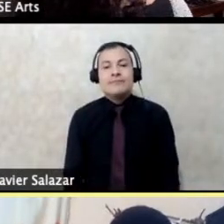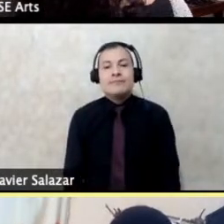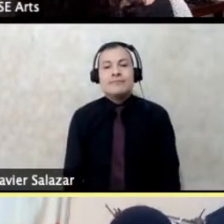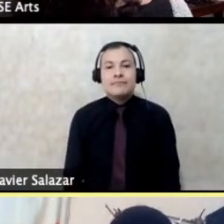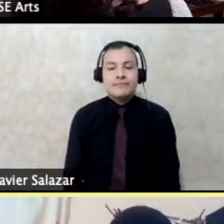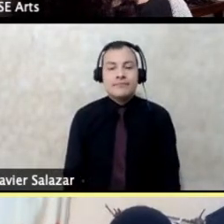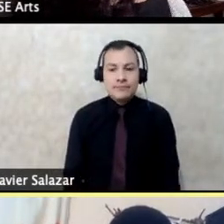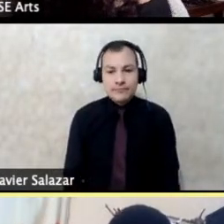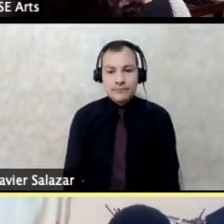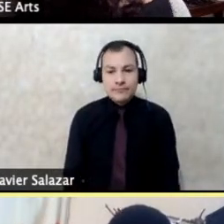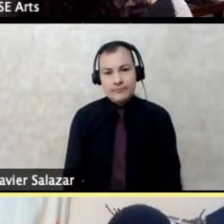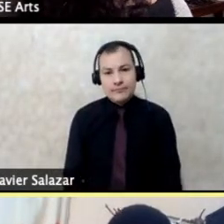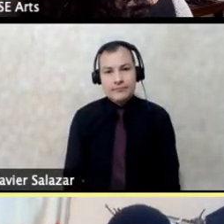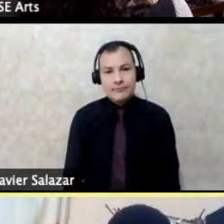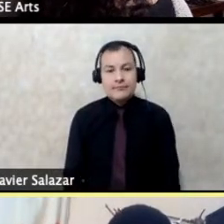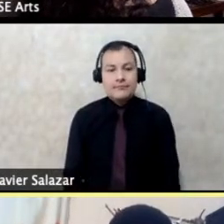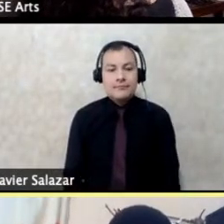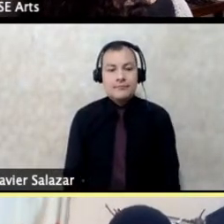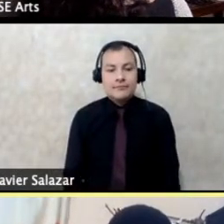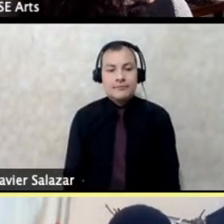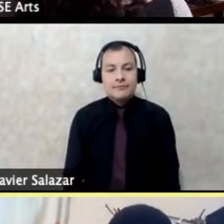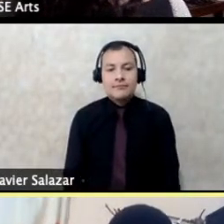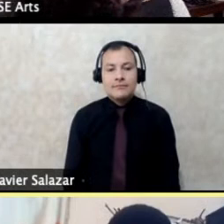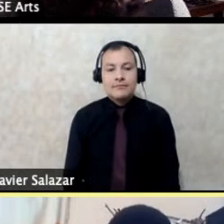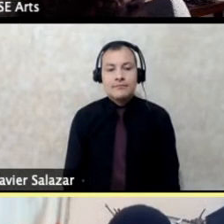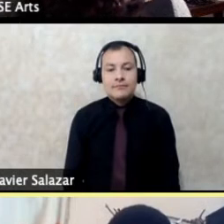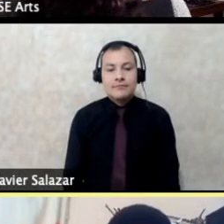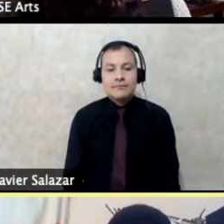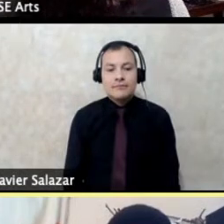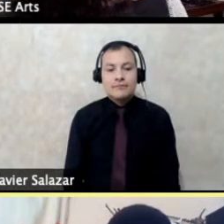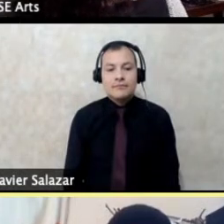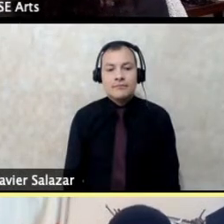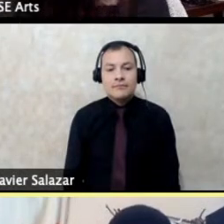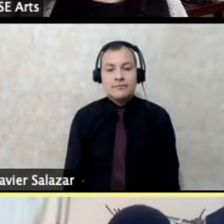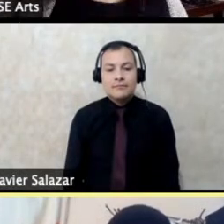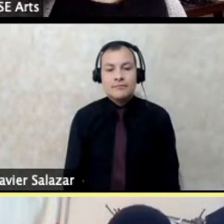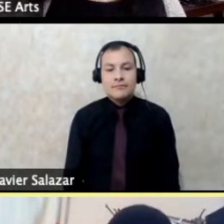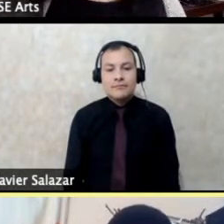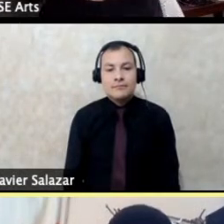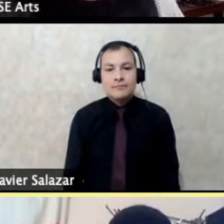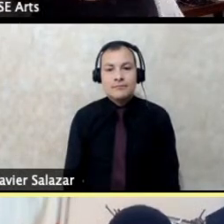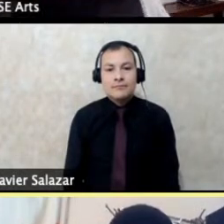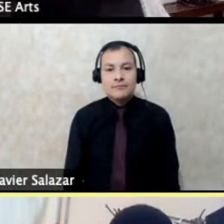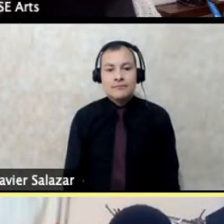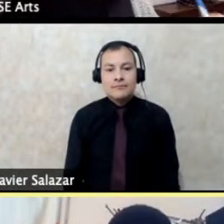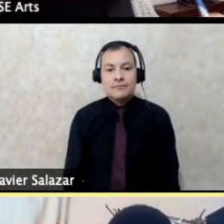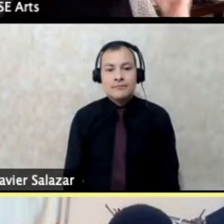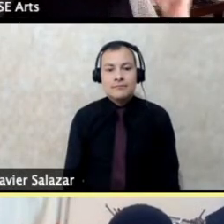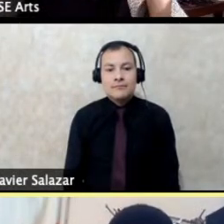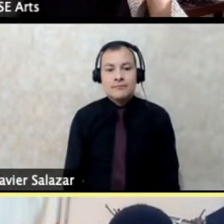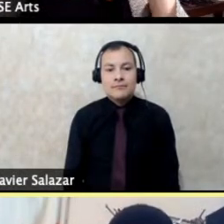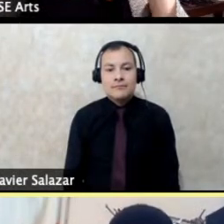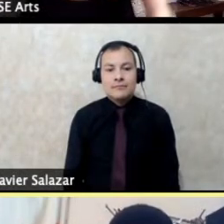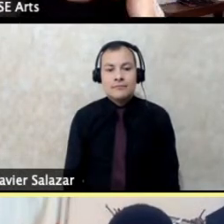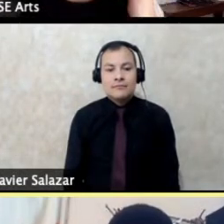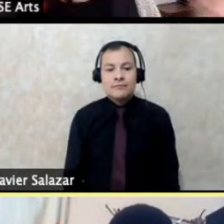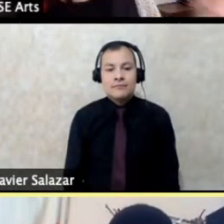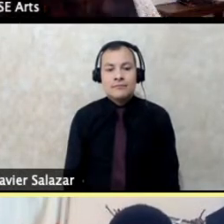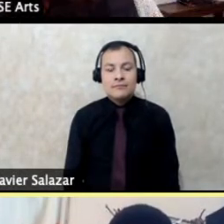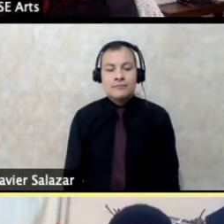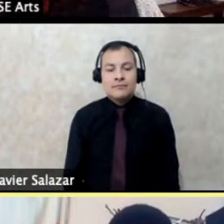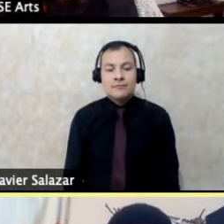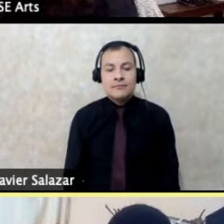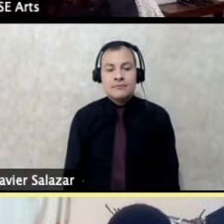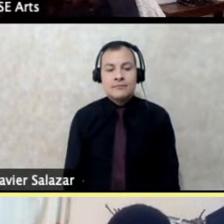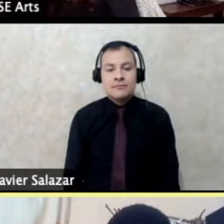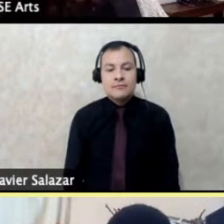would invite audiences to come and see our shows where they would pay some money. Mm-hmm. But over time, we